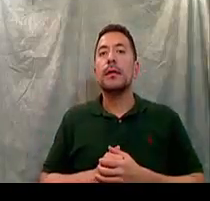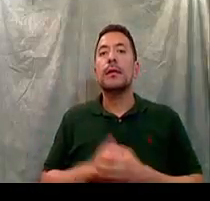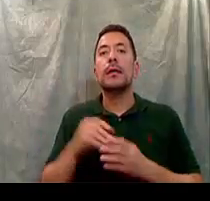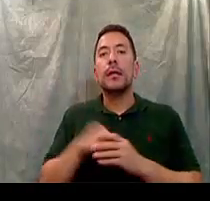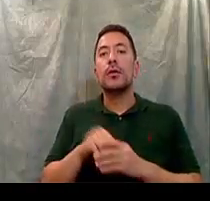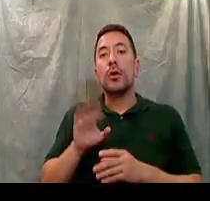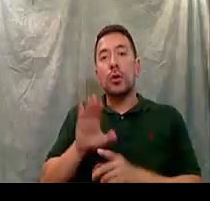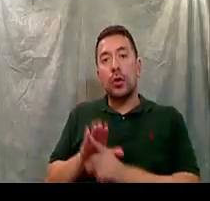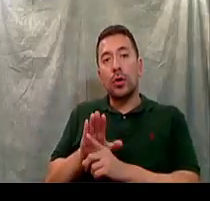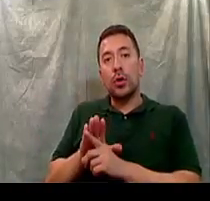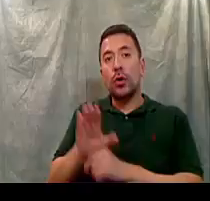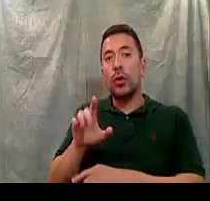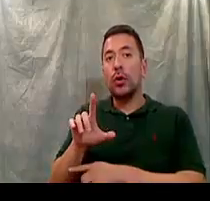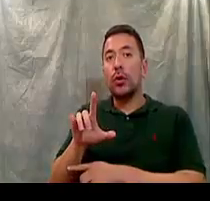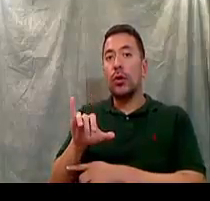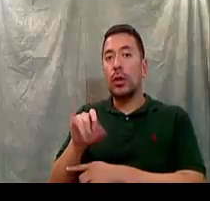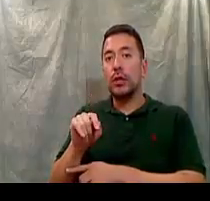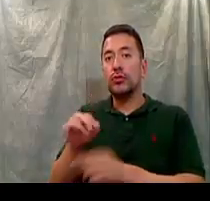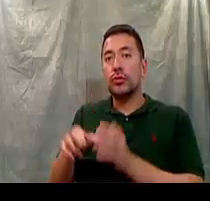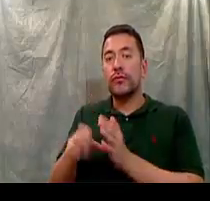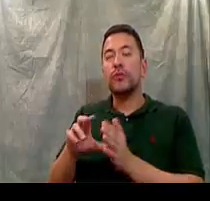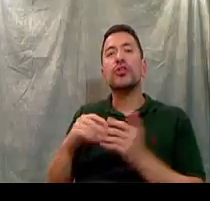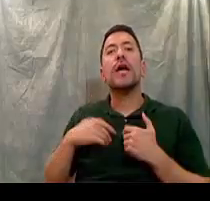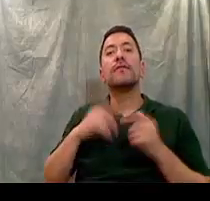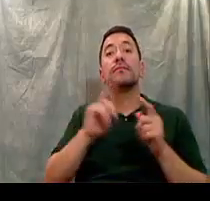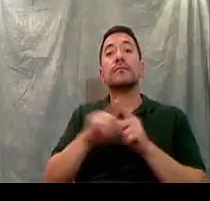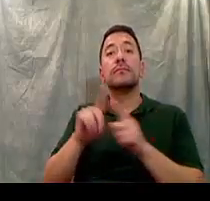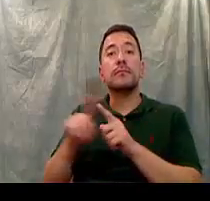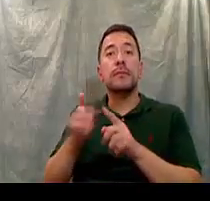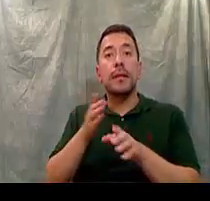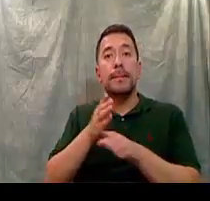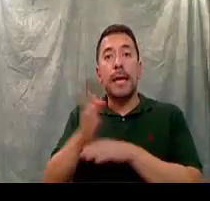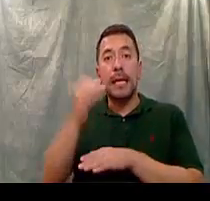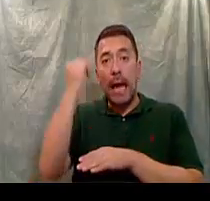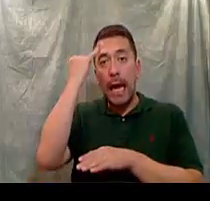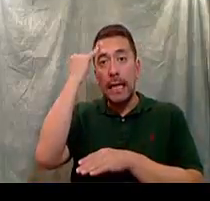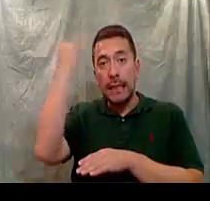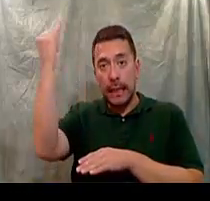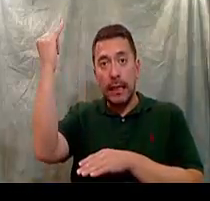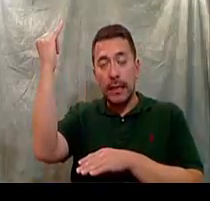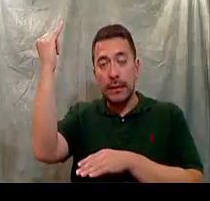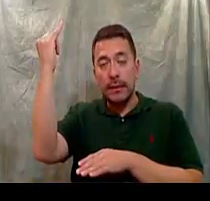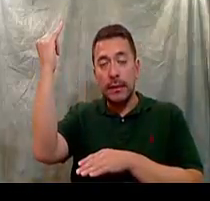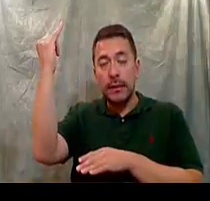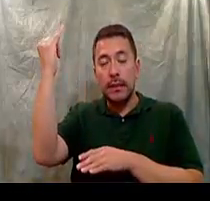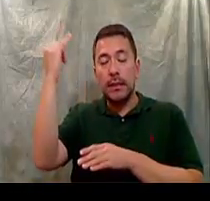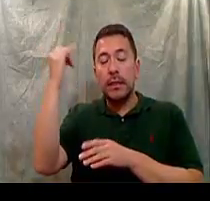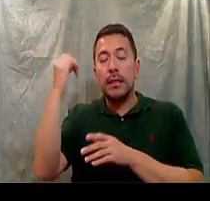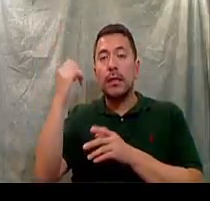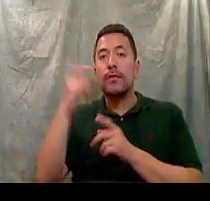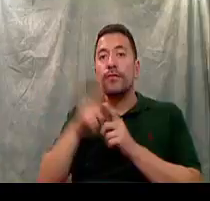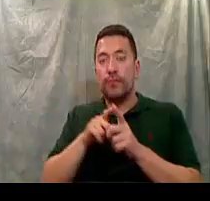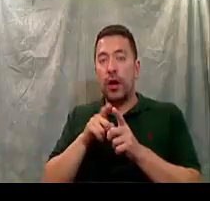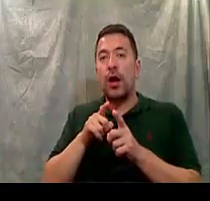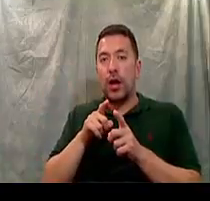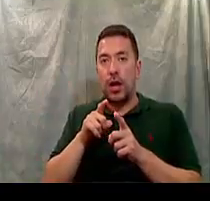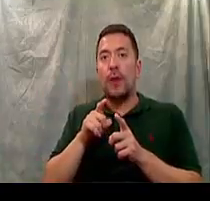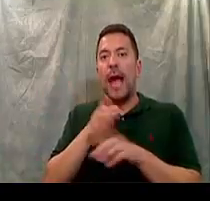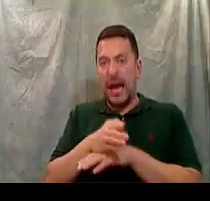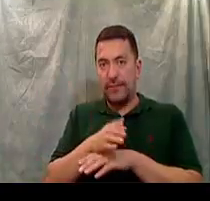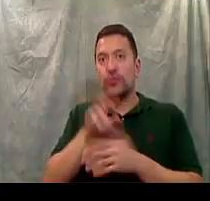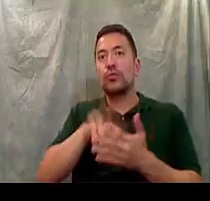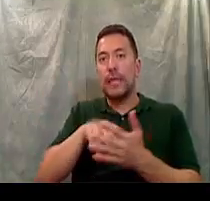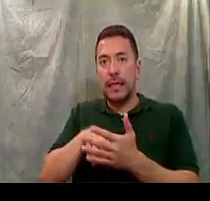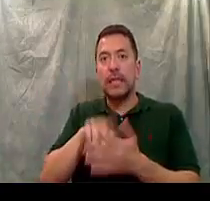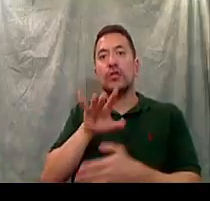literature review, she has various big ideas that she came across the 25 to 30 articles that she read. And one